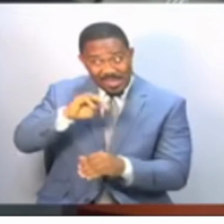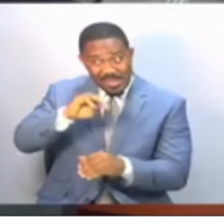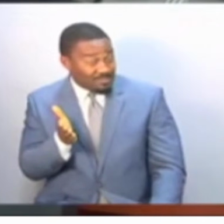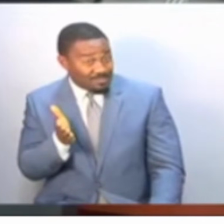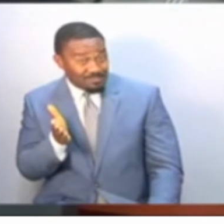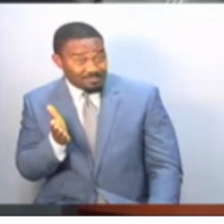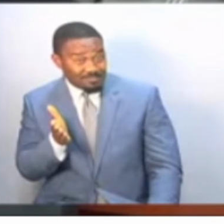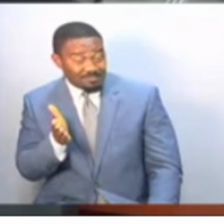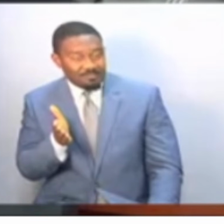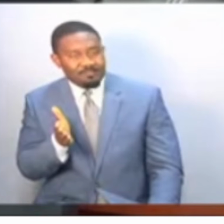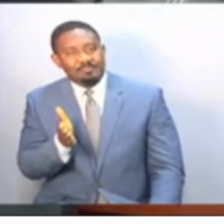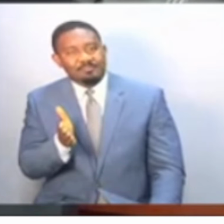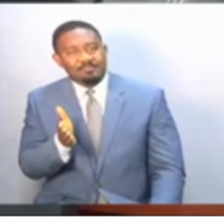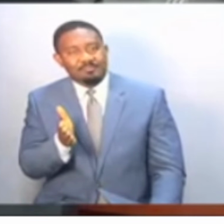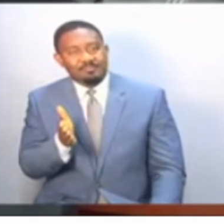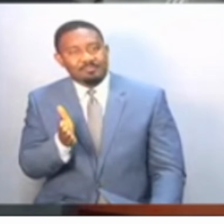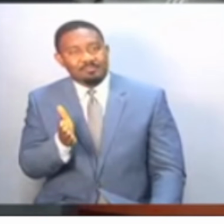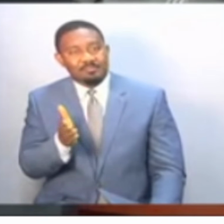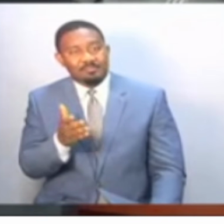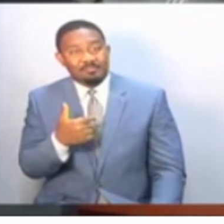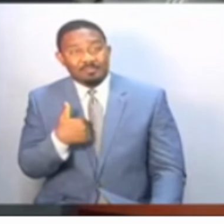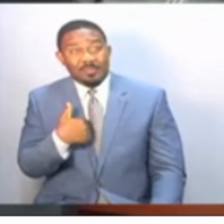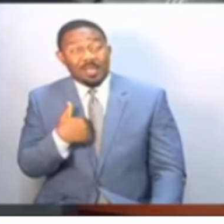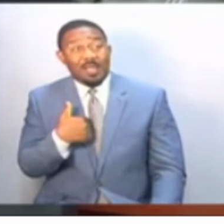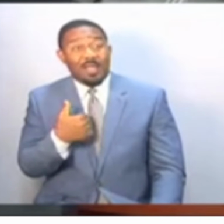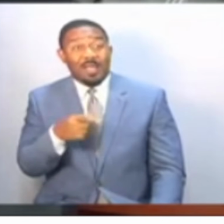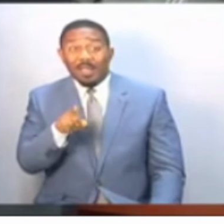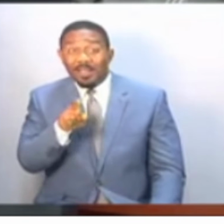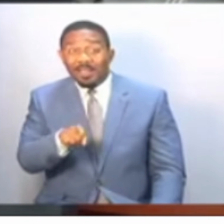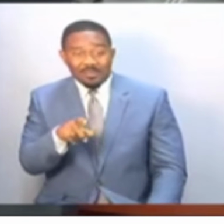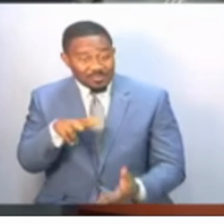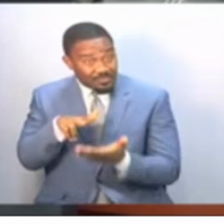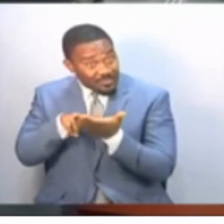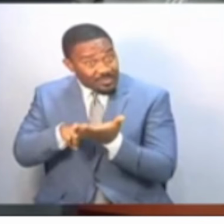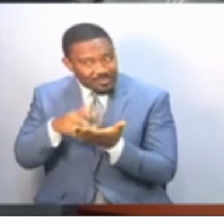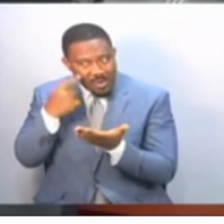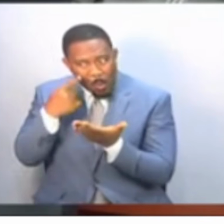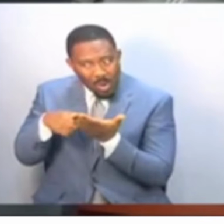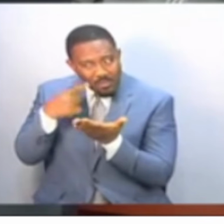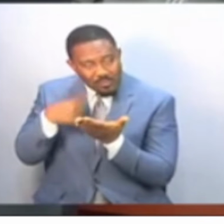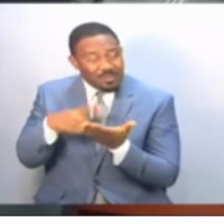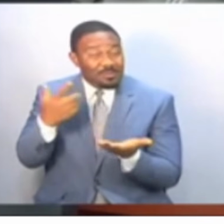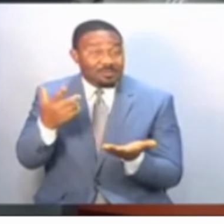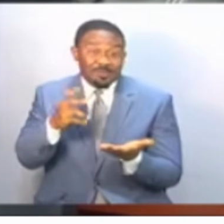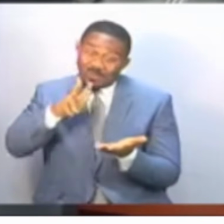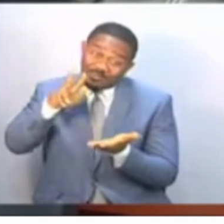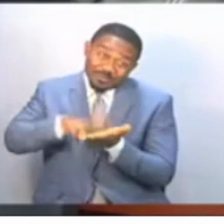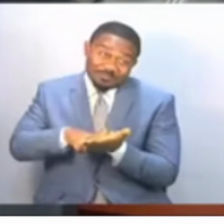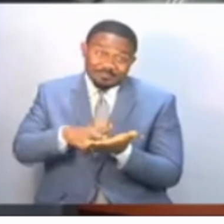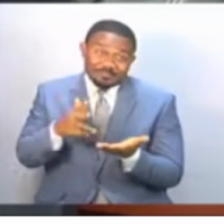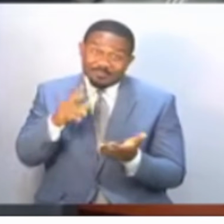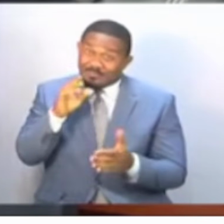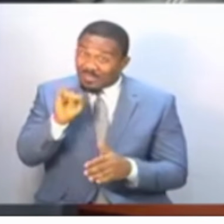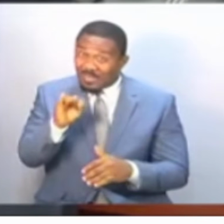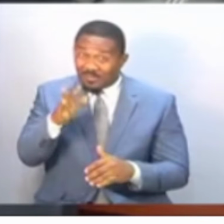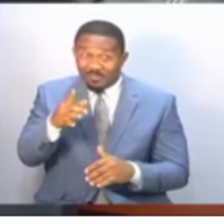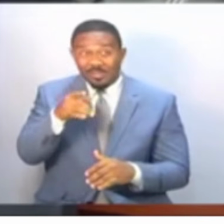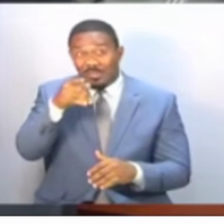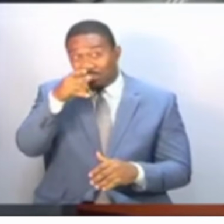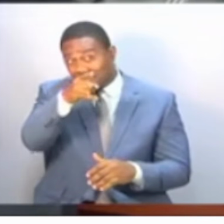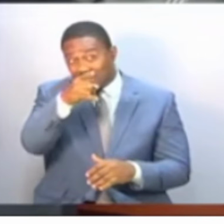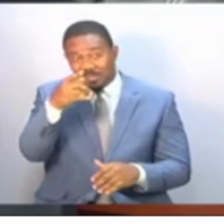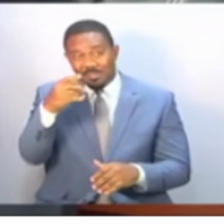No, it is the verification that I think Speaker should embark upon. So when